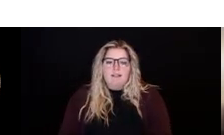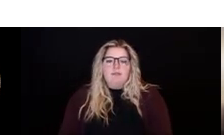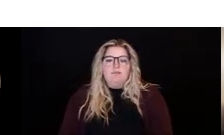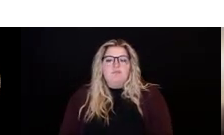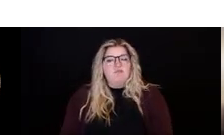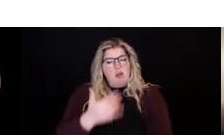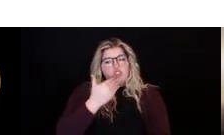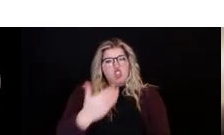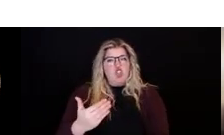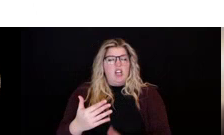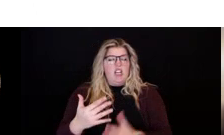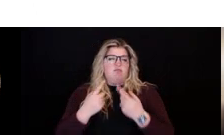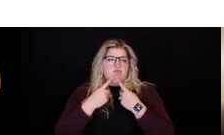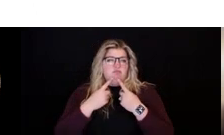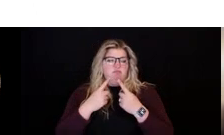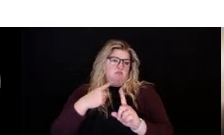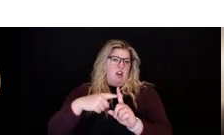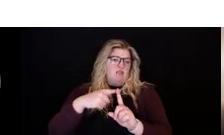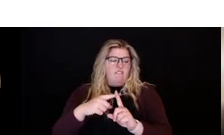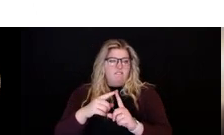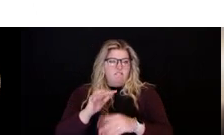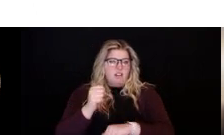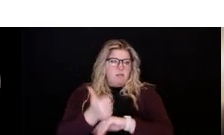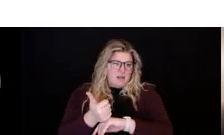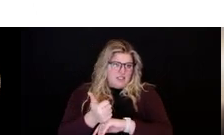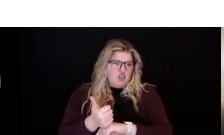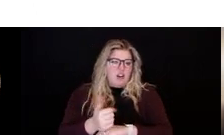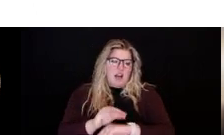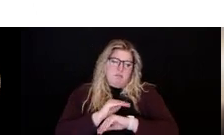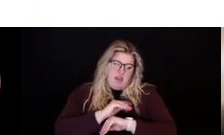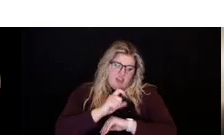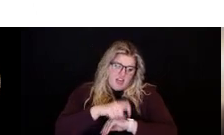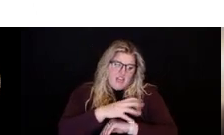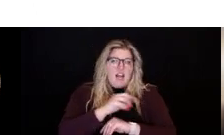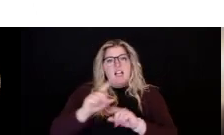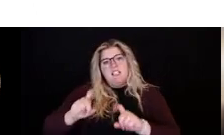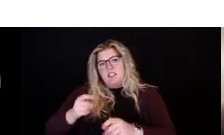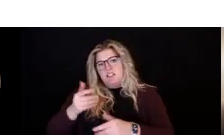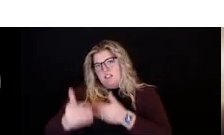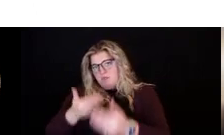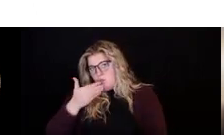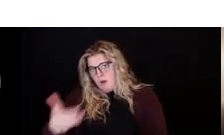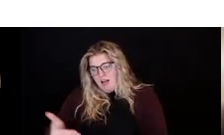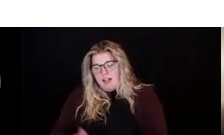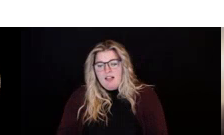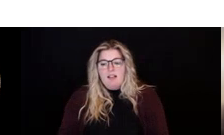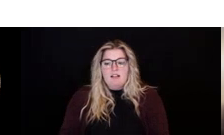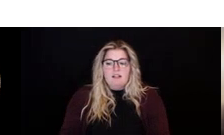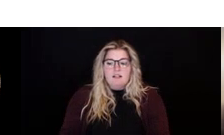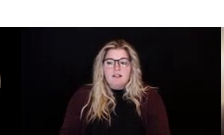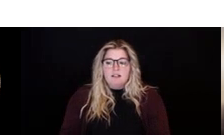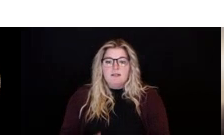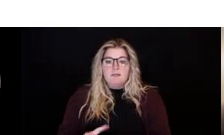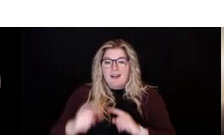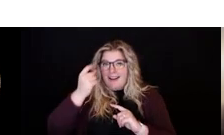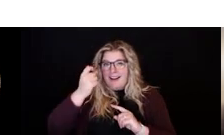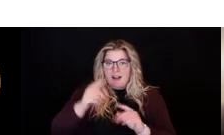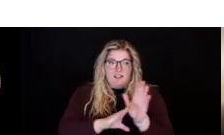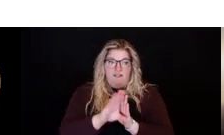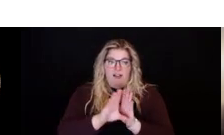good implementation that met the need and worked well in testing. But because the developers